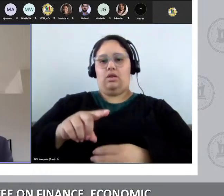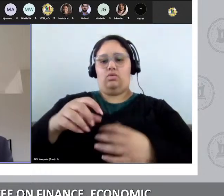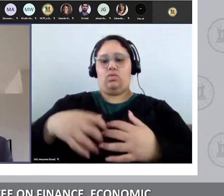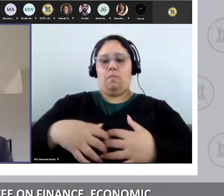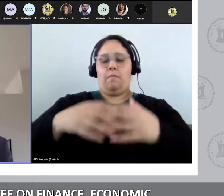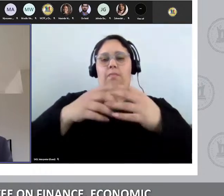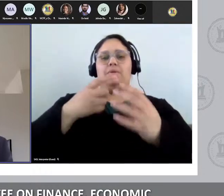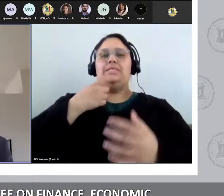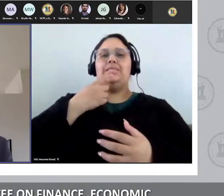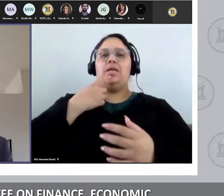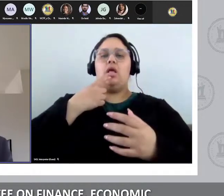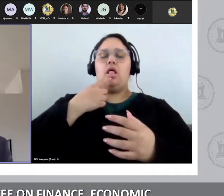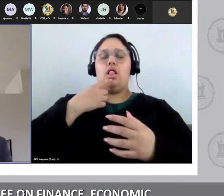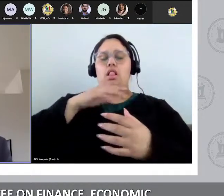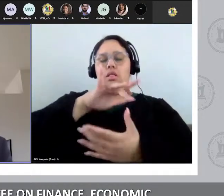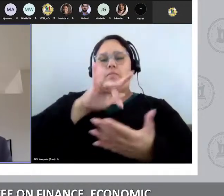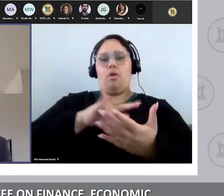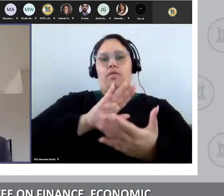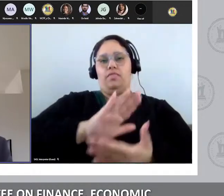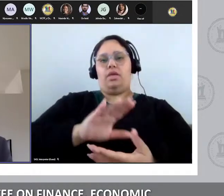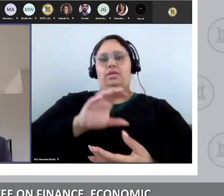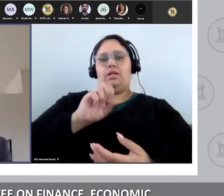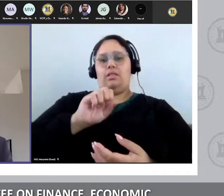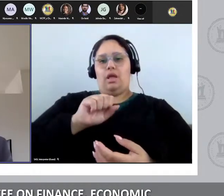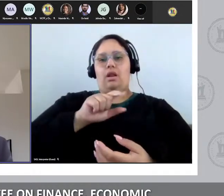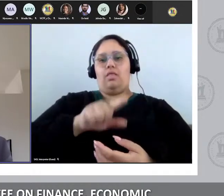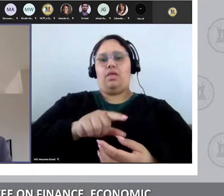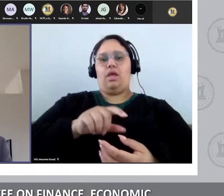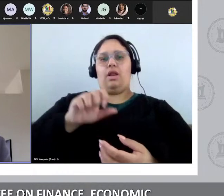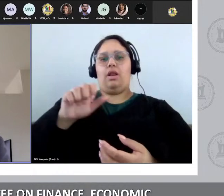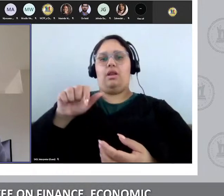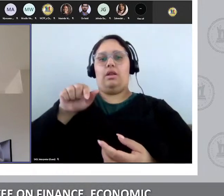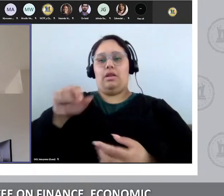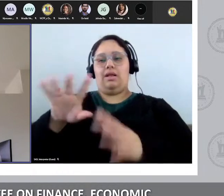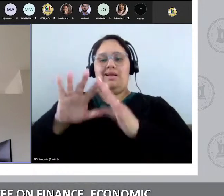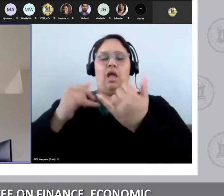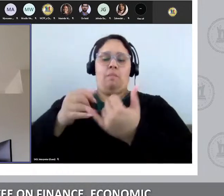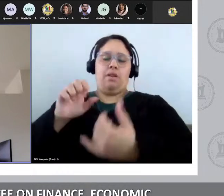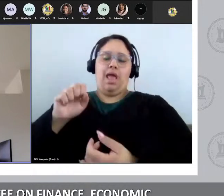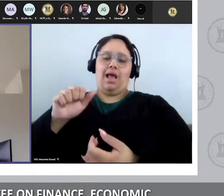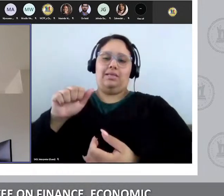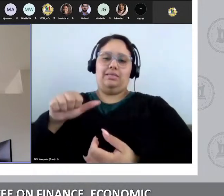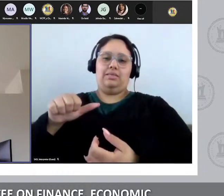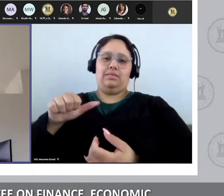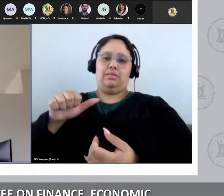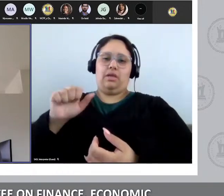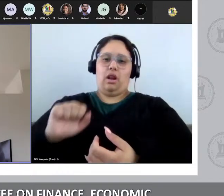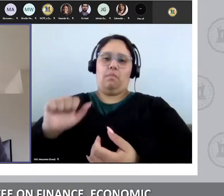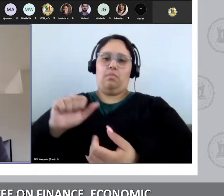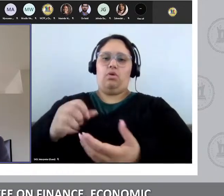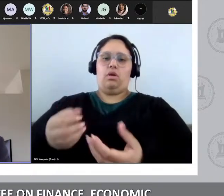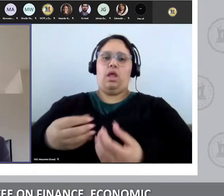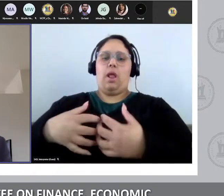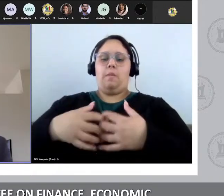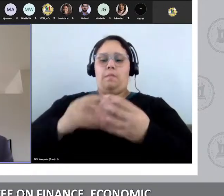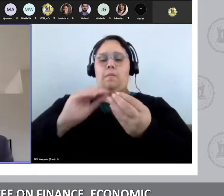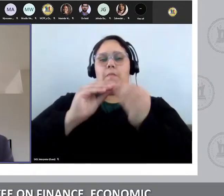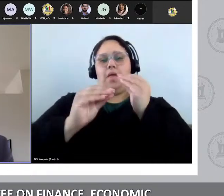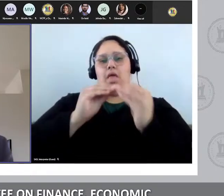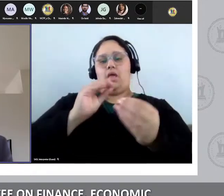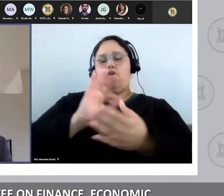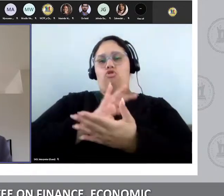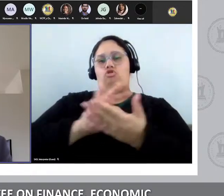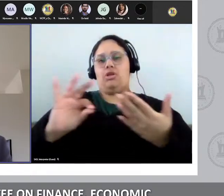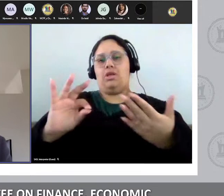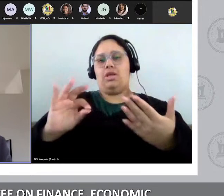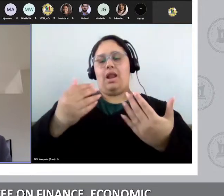plant in Saldanha so that ArcelorMittal can produce a what's called green hydrogen.